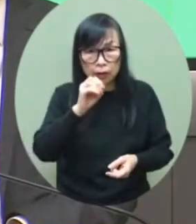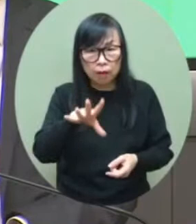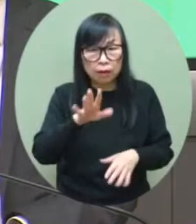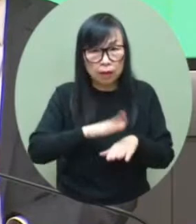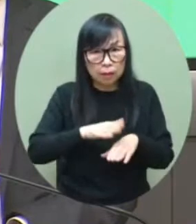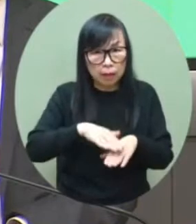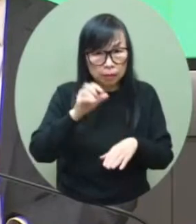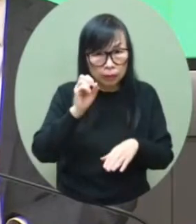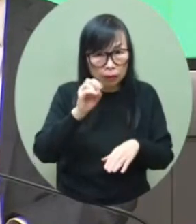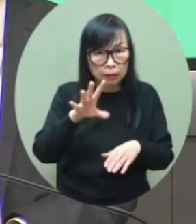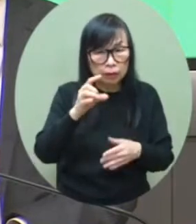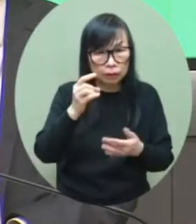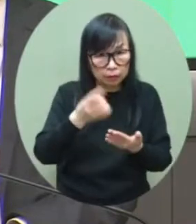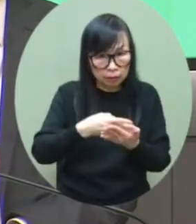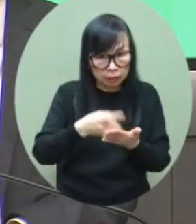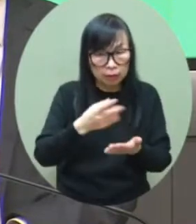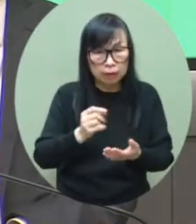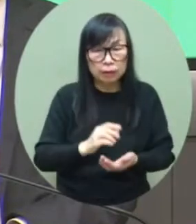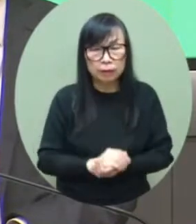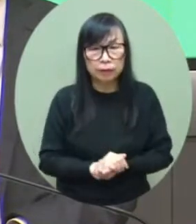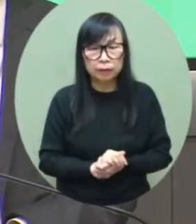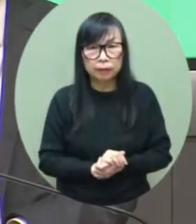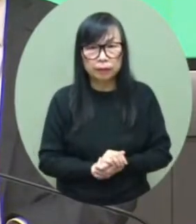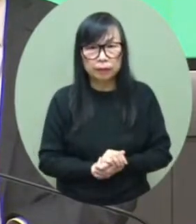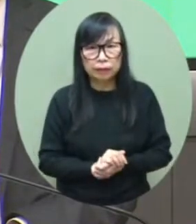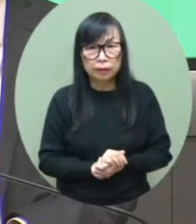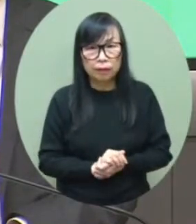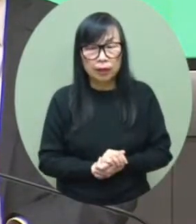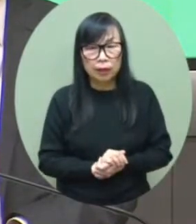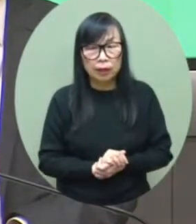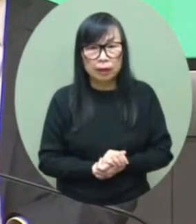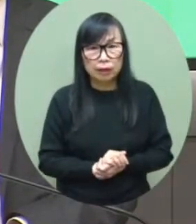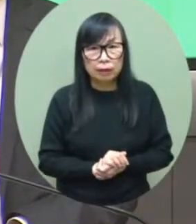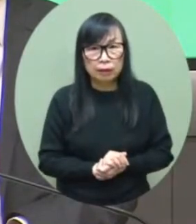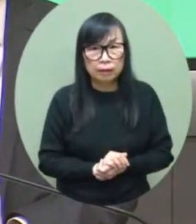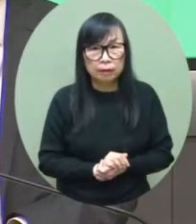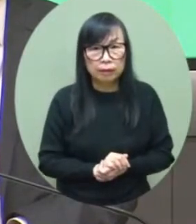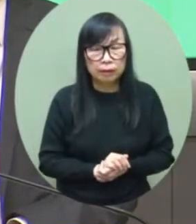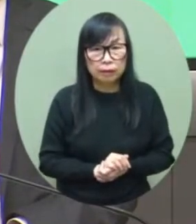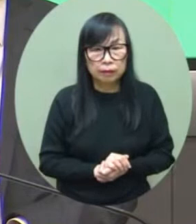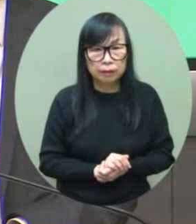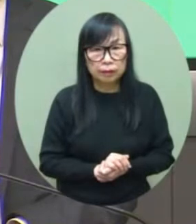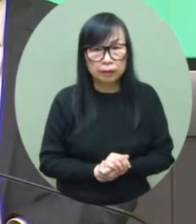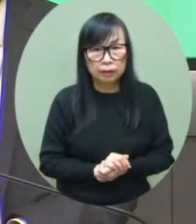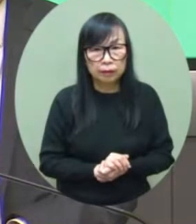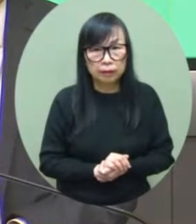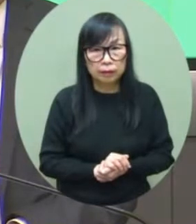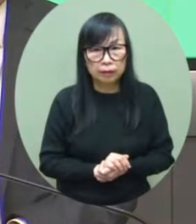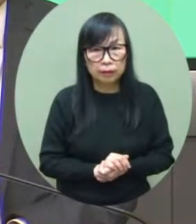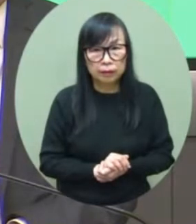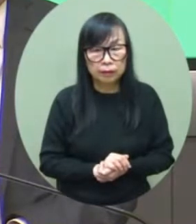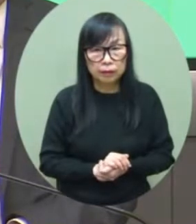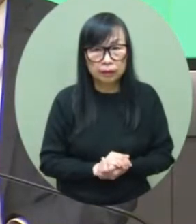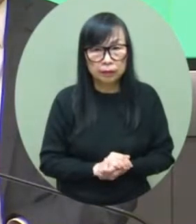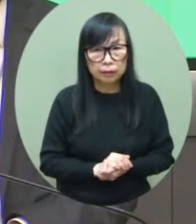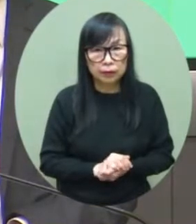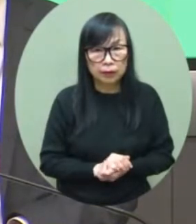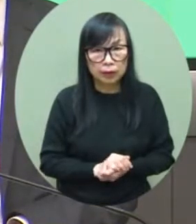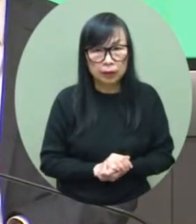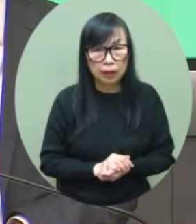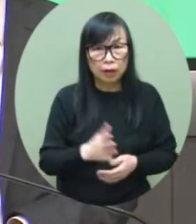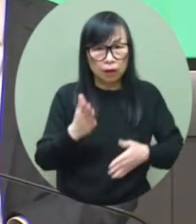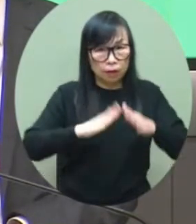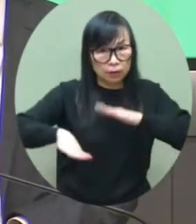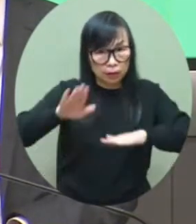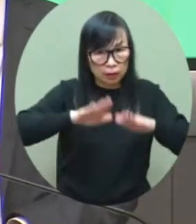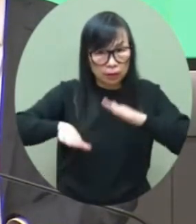So we are faced with a crisis, we need to respond accordingly, and we have to consider all the relevant factors, and these factors could be